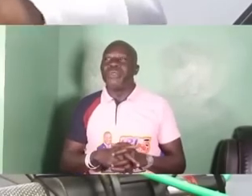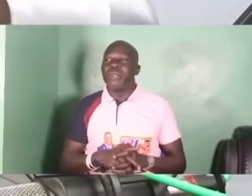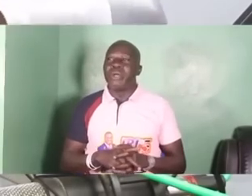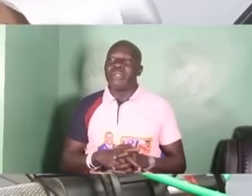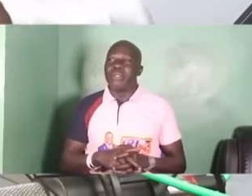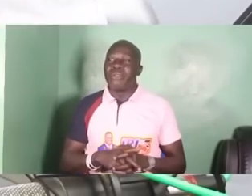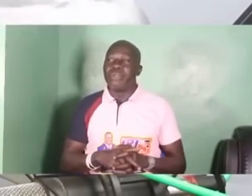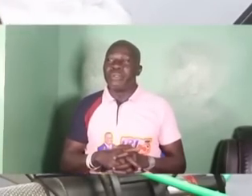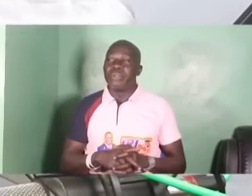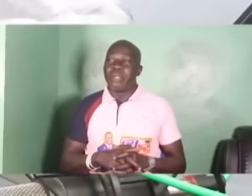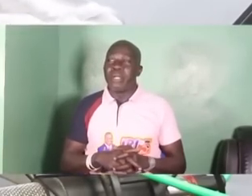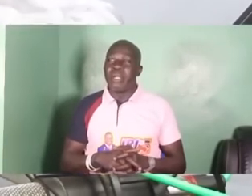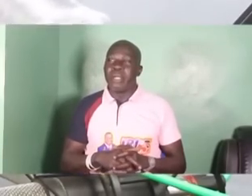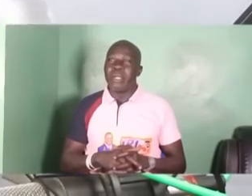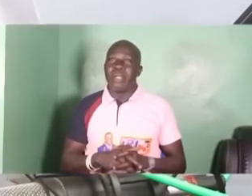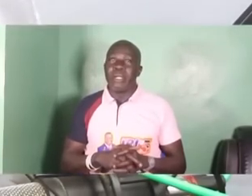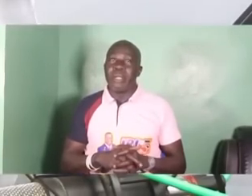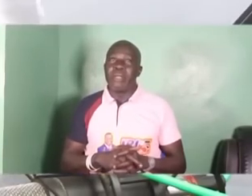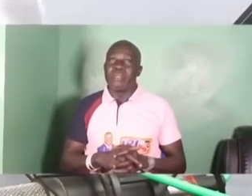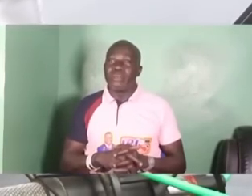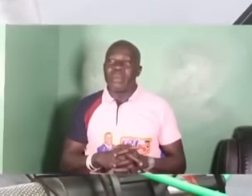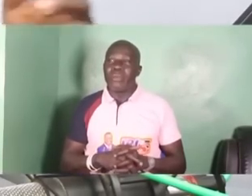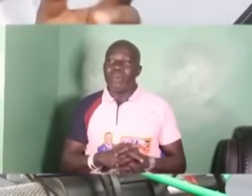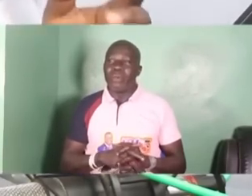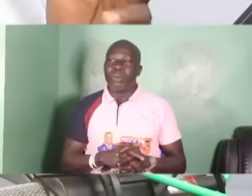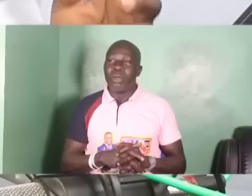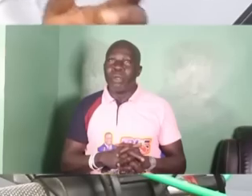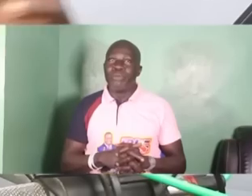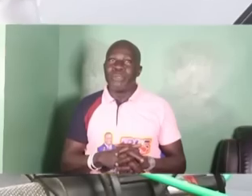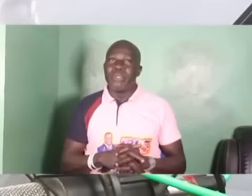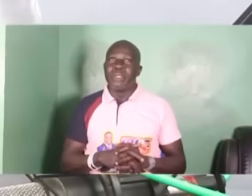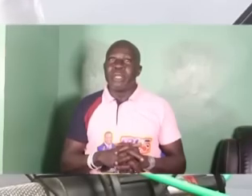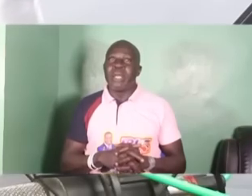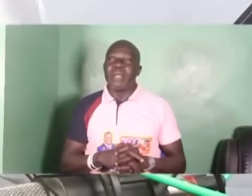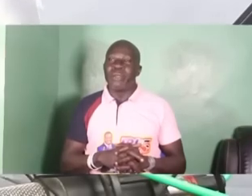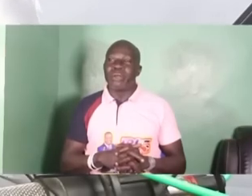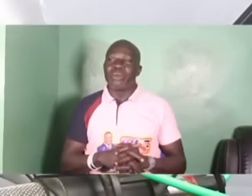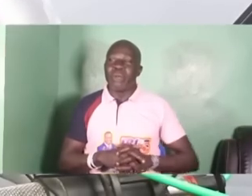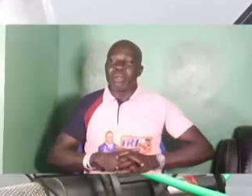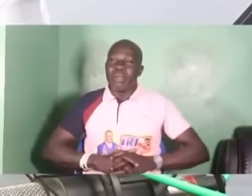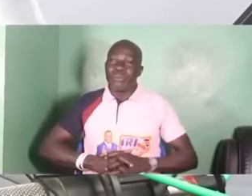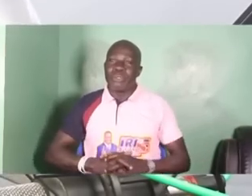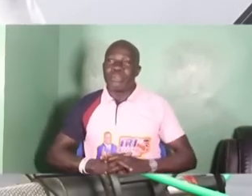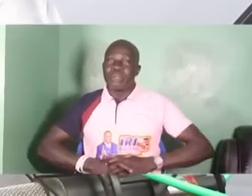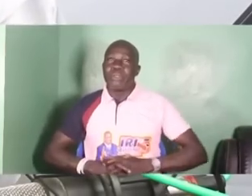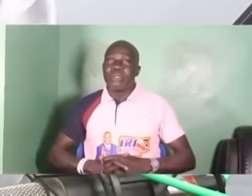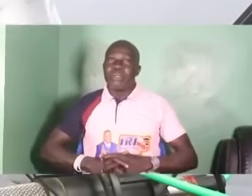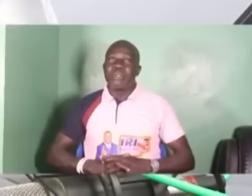ah emi yo ni nure ba gbogbo lo fi ale apun okan